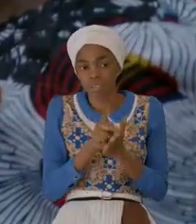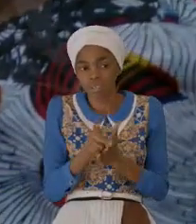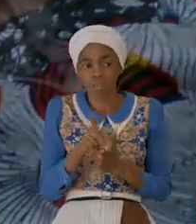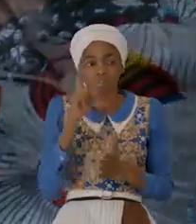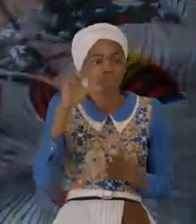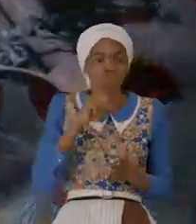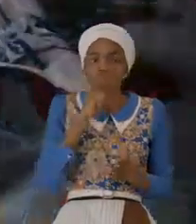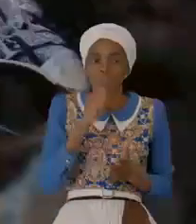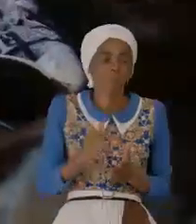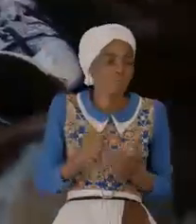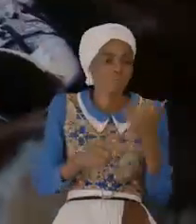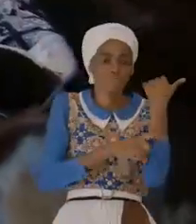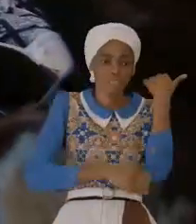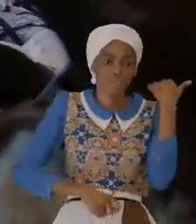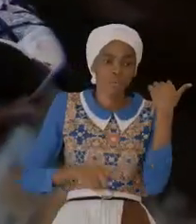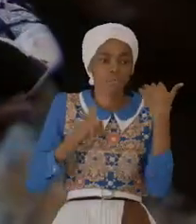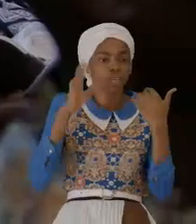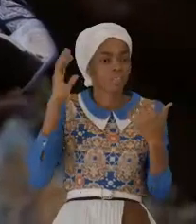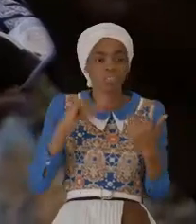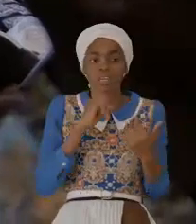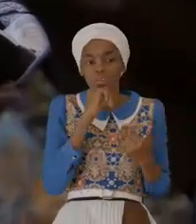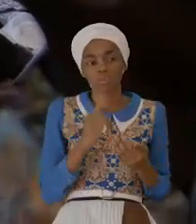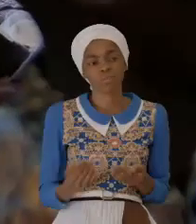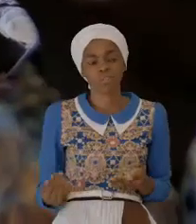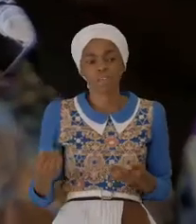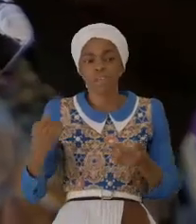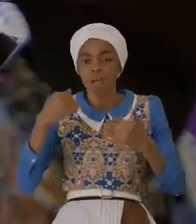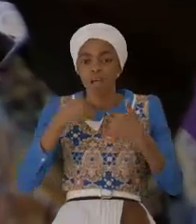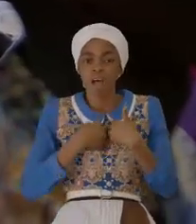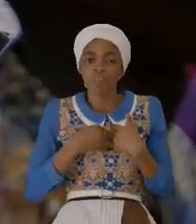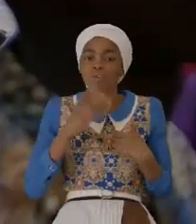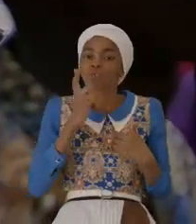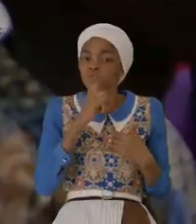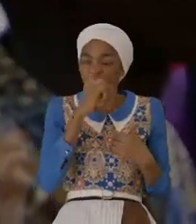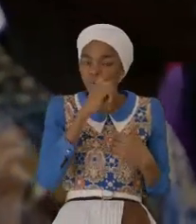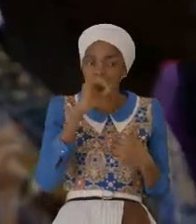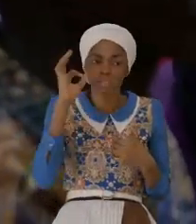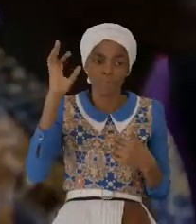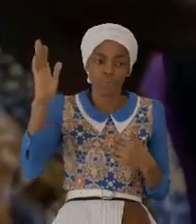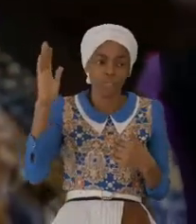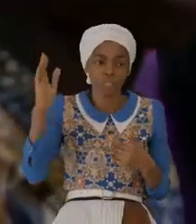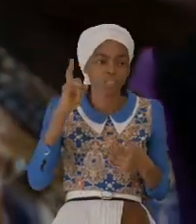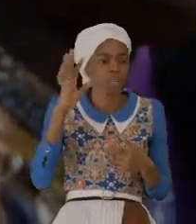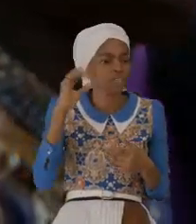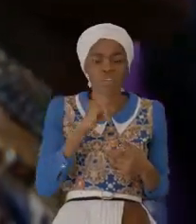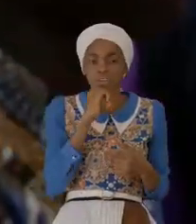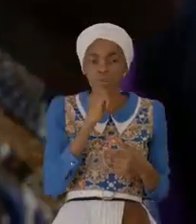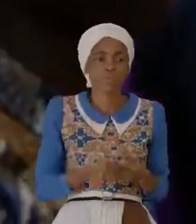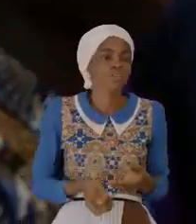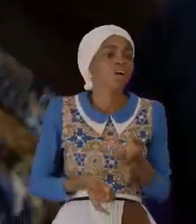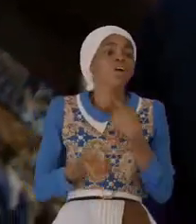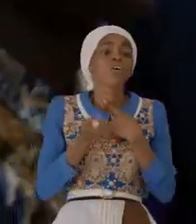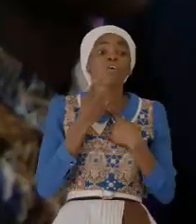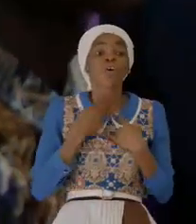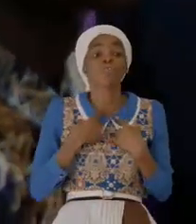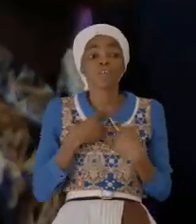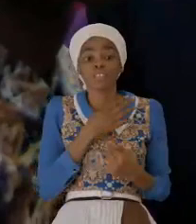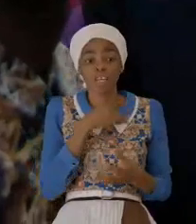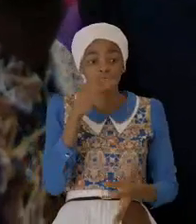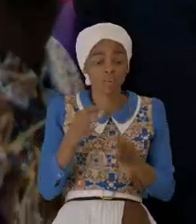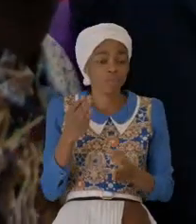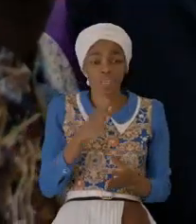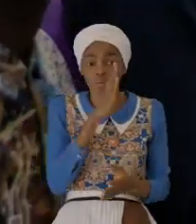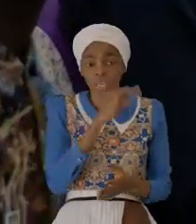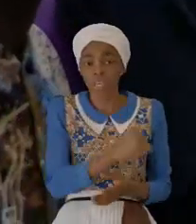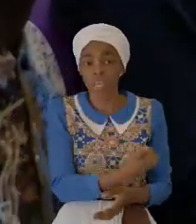thou shalt not steal, thou shalt not bear false witness, thou shalt not covet. And if there be any